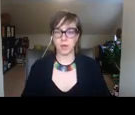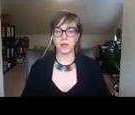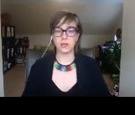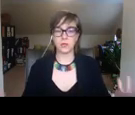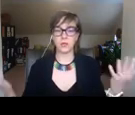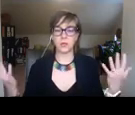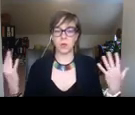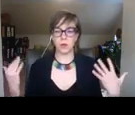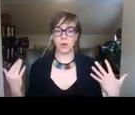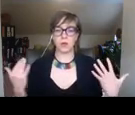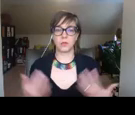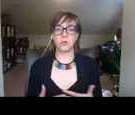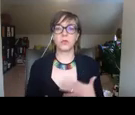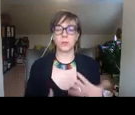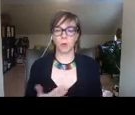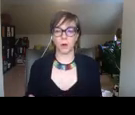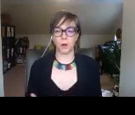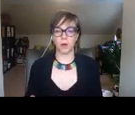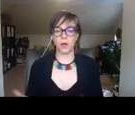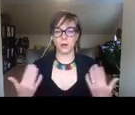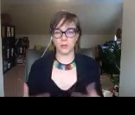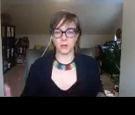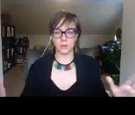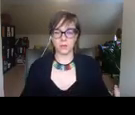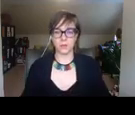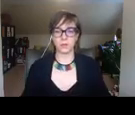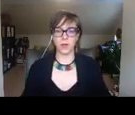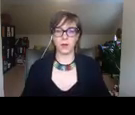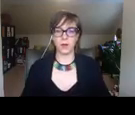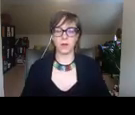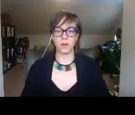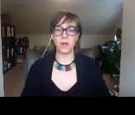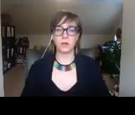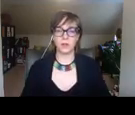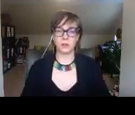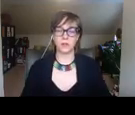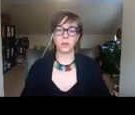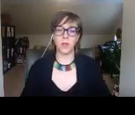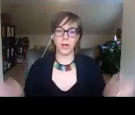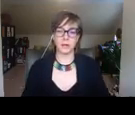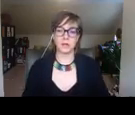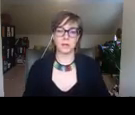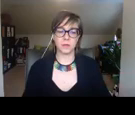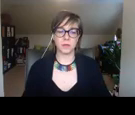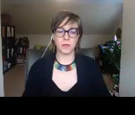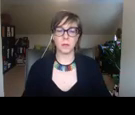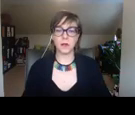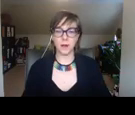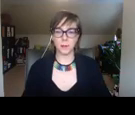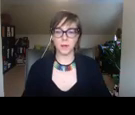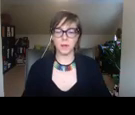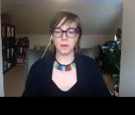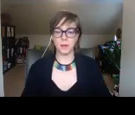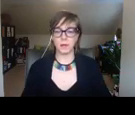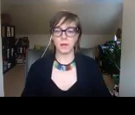respond, and to do some work in ourselves so that on a regular basis, when we have stimulus that might